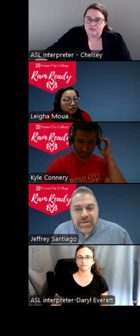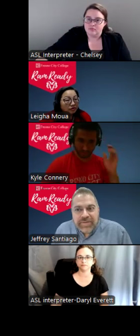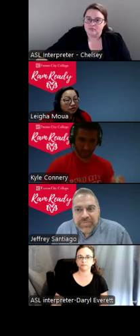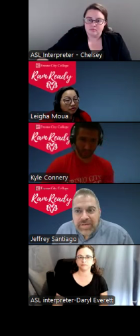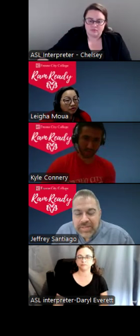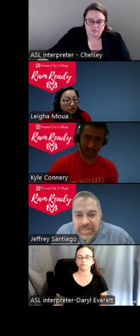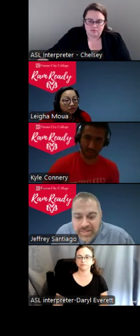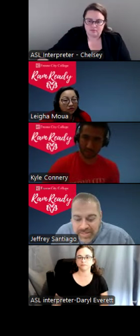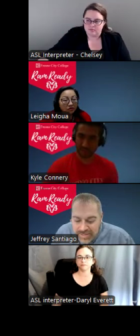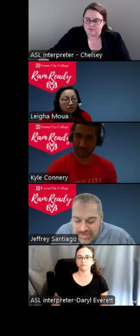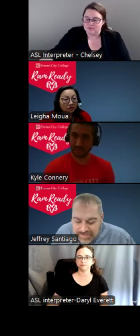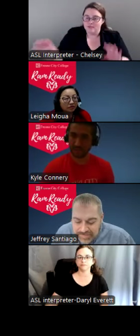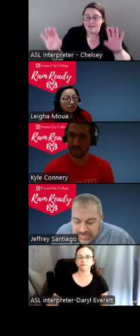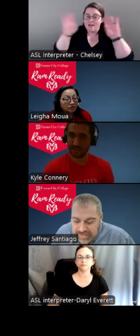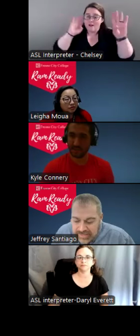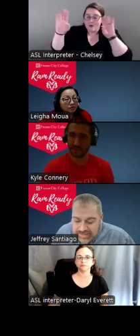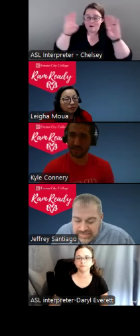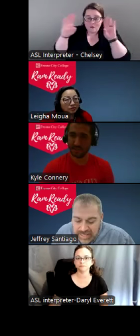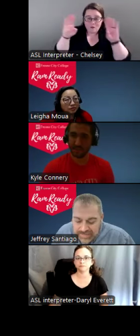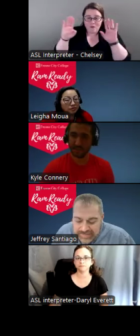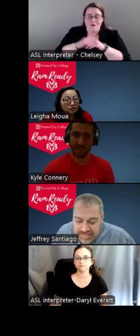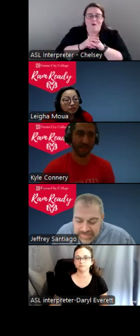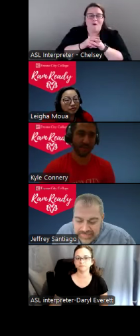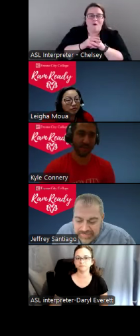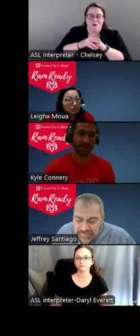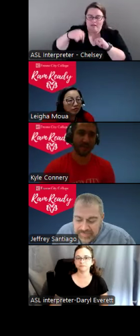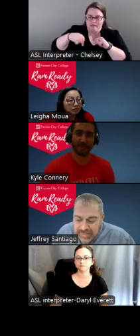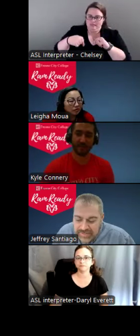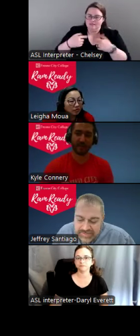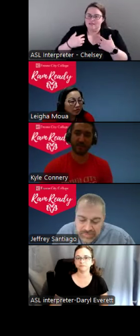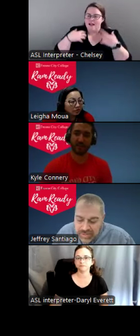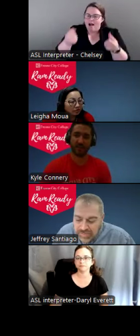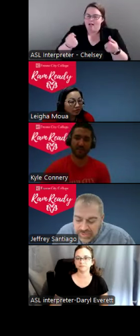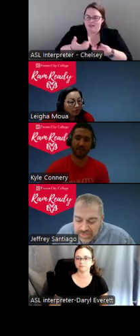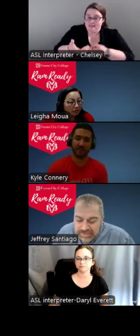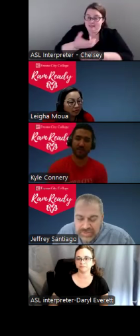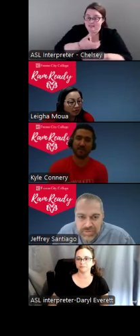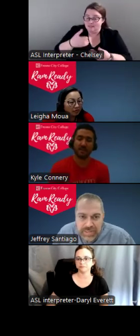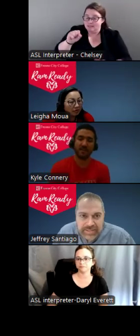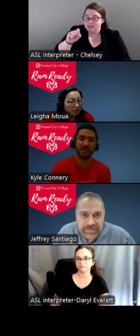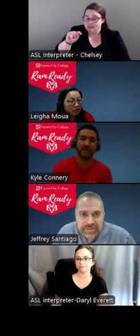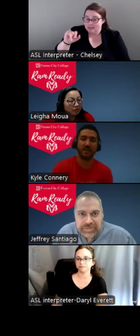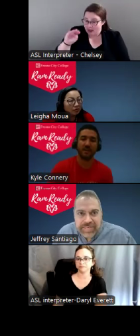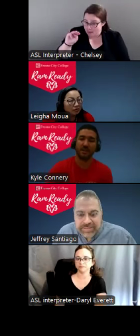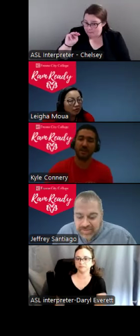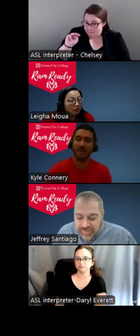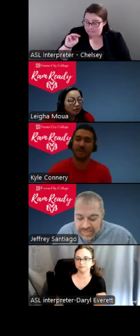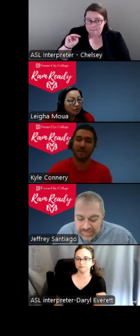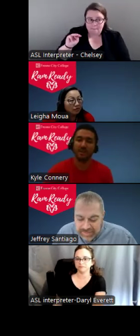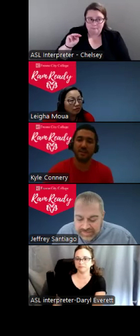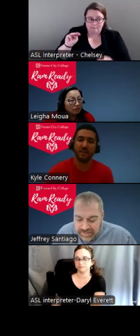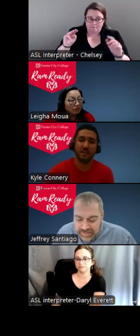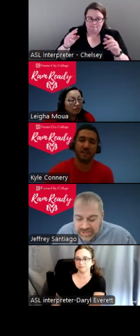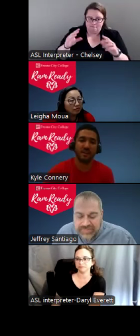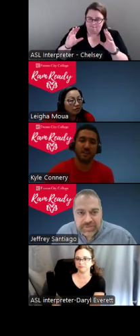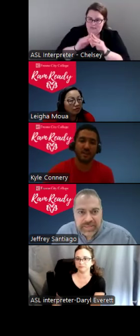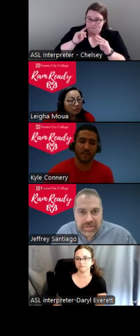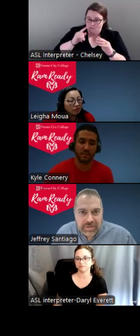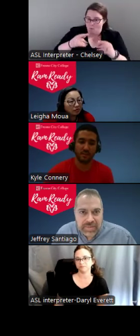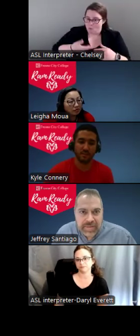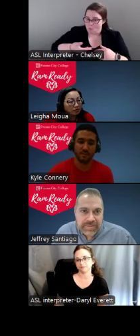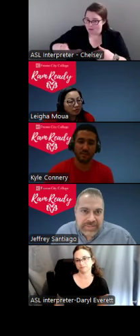So hello, everyone. This is the Health and STEM, the Welcome Week. So I'm going to introduce myself. My name is